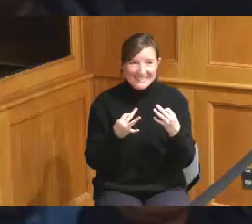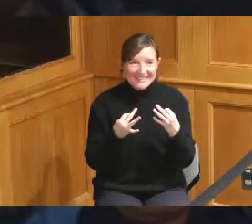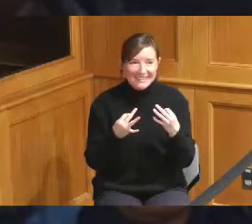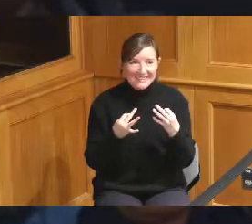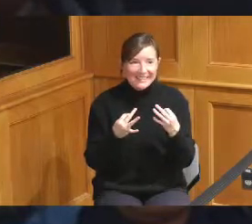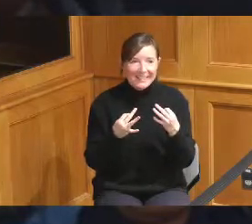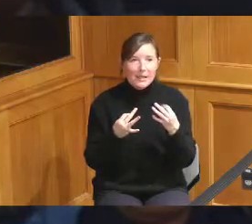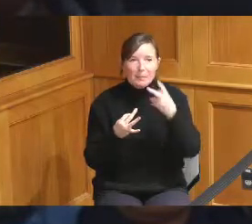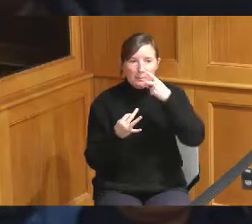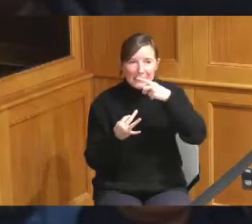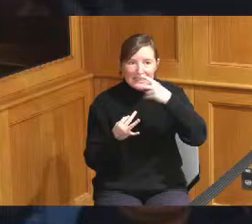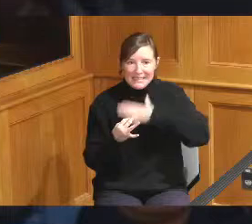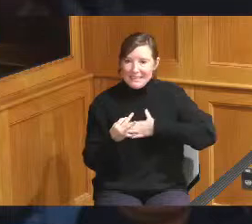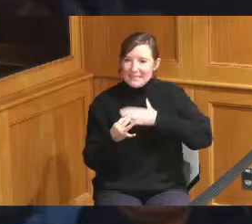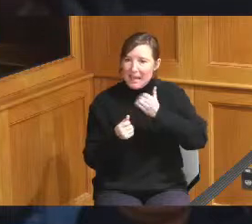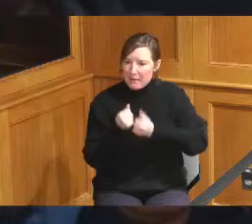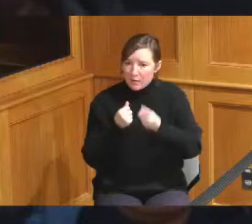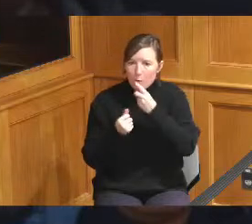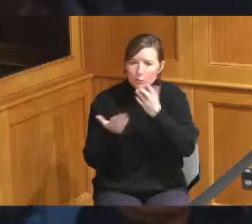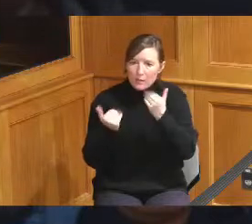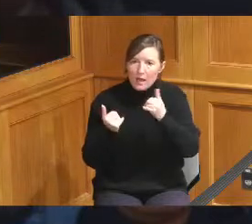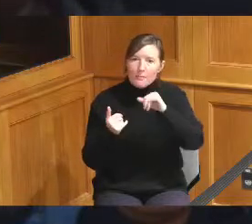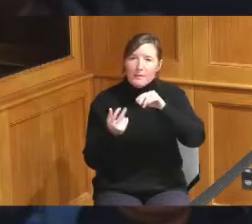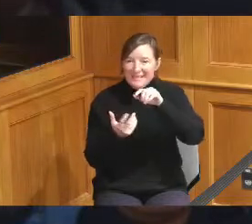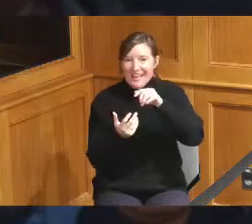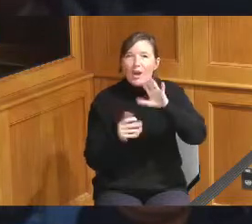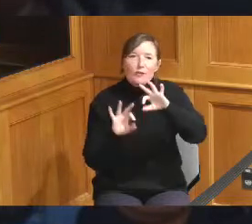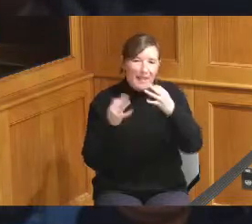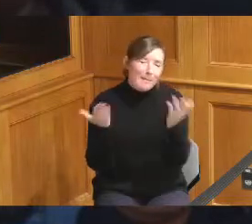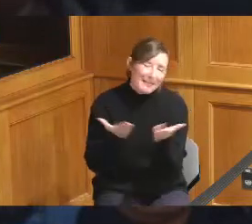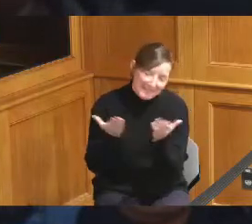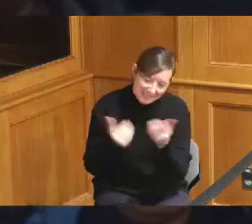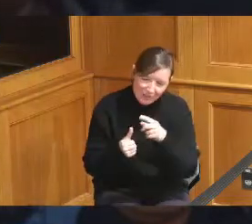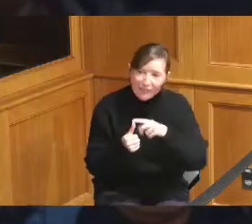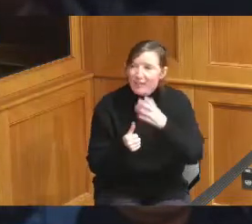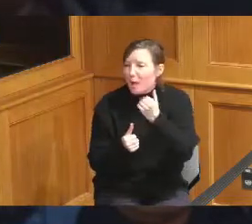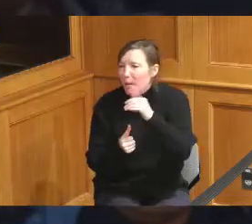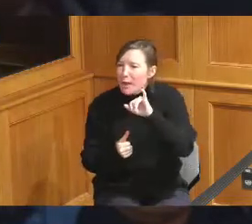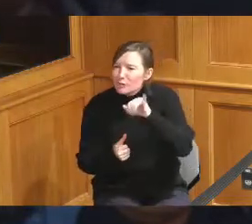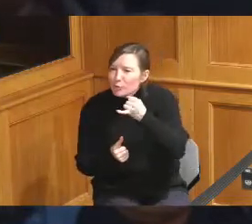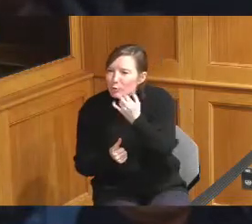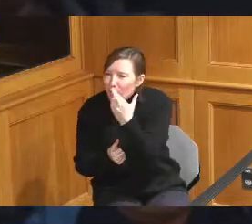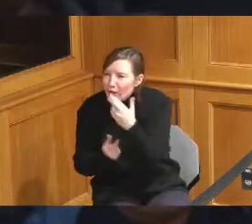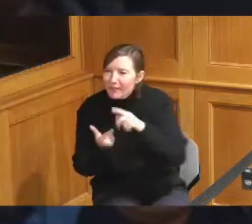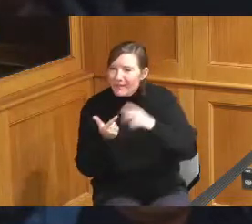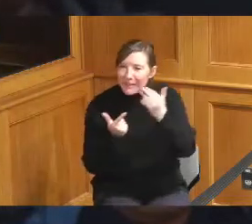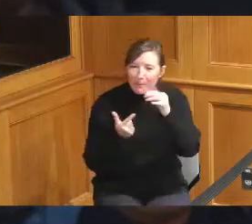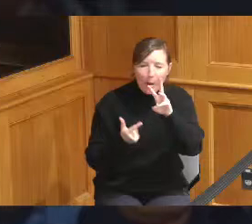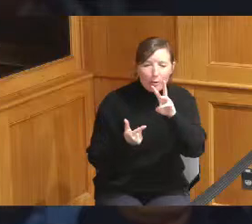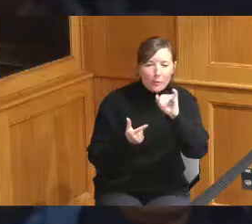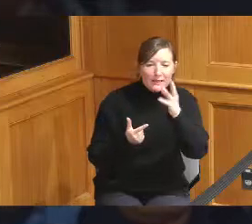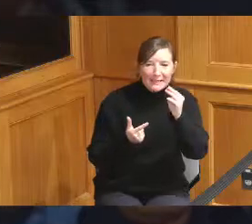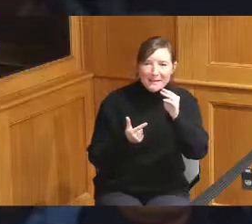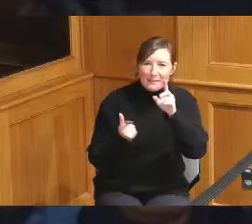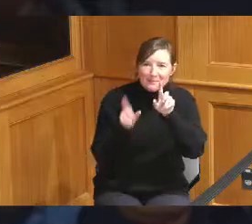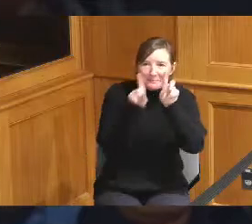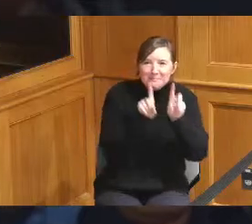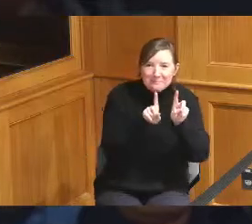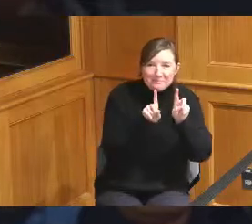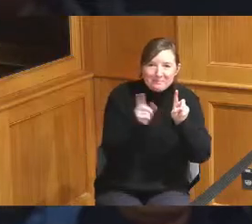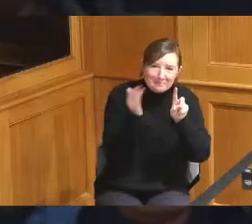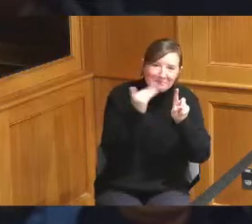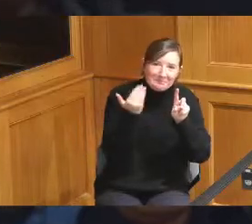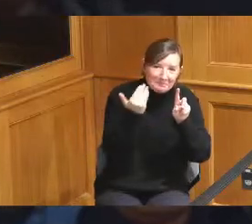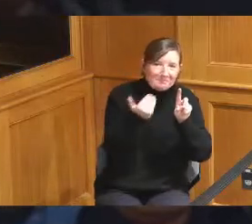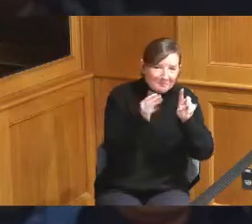I want everybody that came, Julia and William, and I saw Sean on the camera, and I saw Jody. Would you kind of go